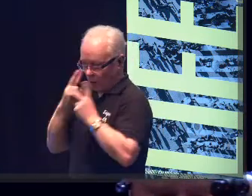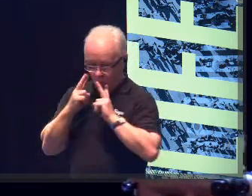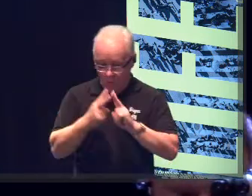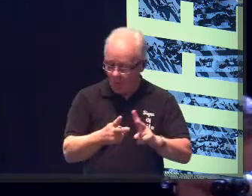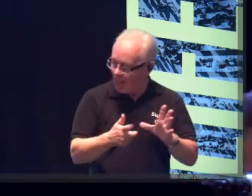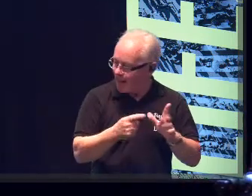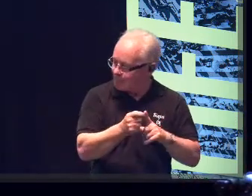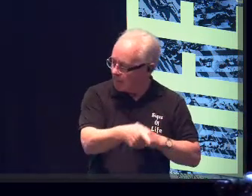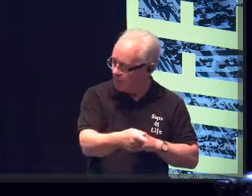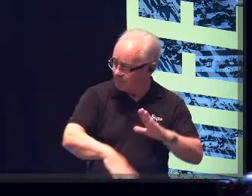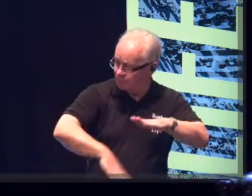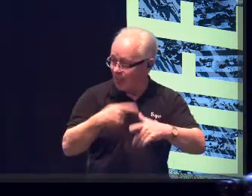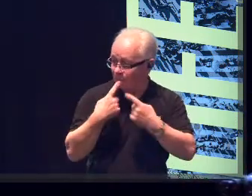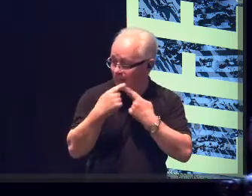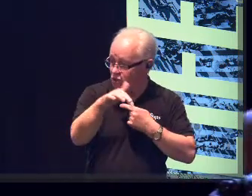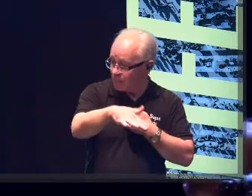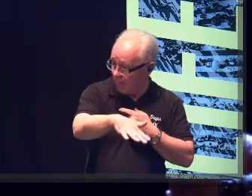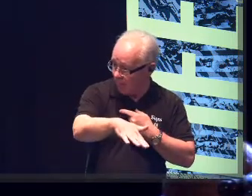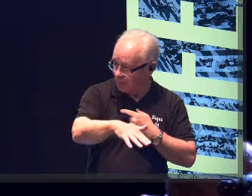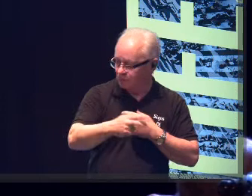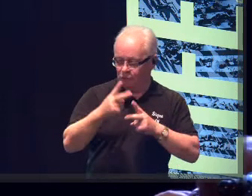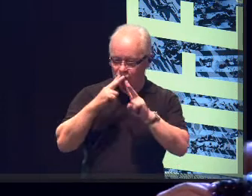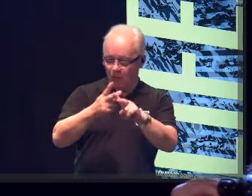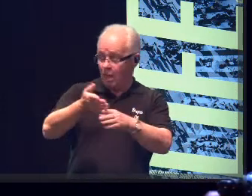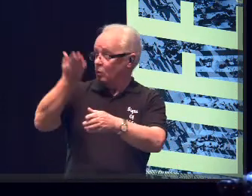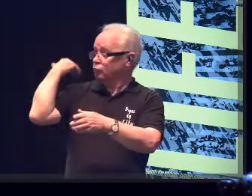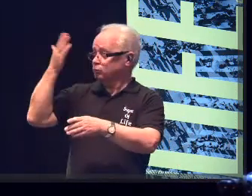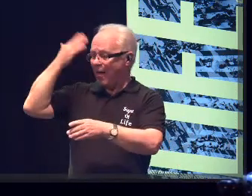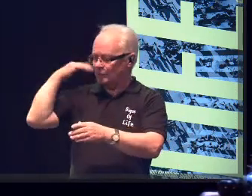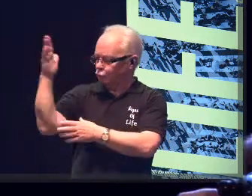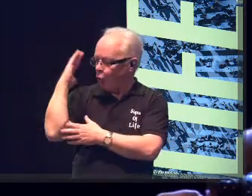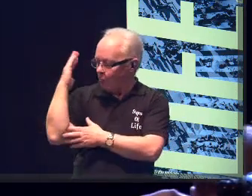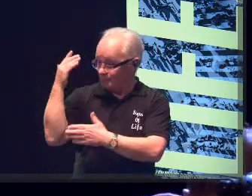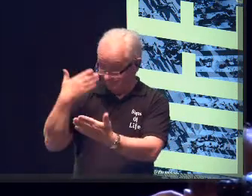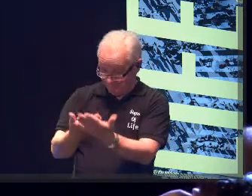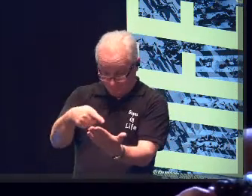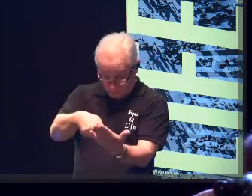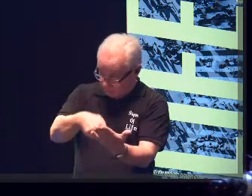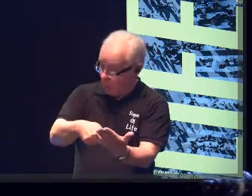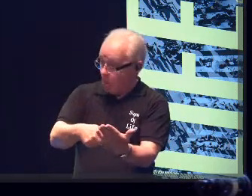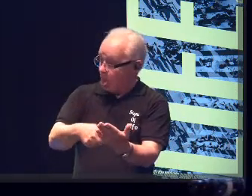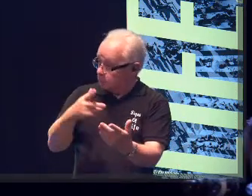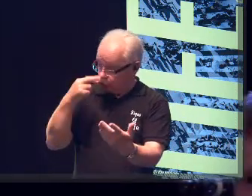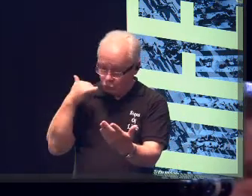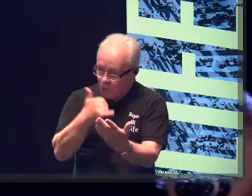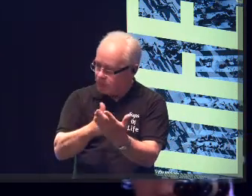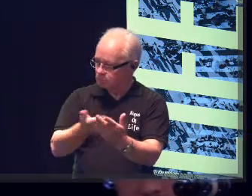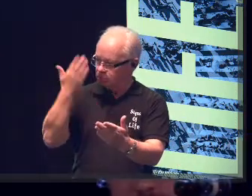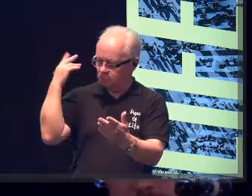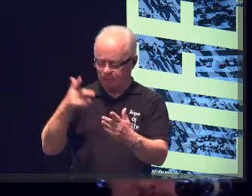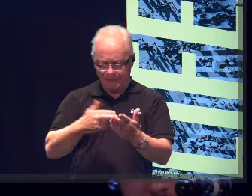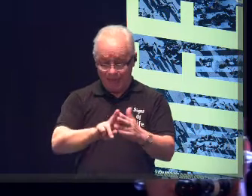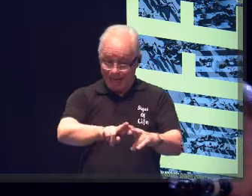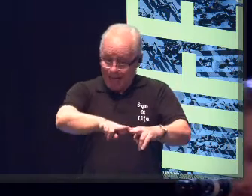via YouTube. You can watch all of the past sermons. You can listen to all of the past sermons. There's a very snazzy section on there called